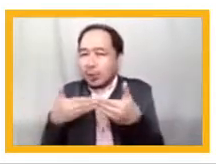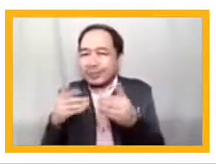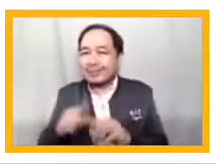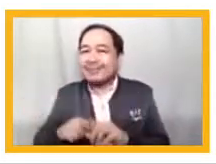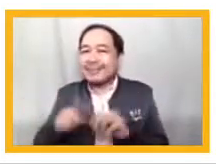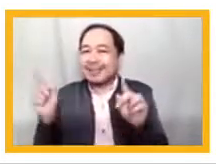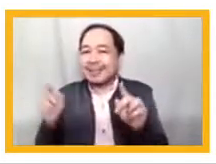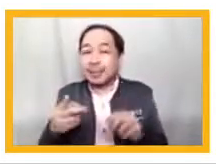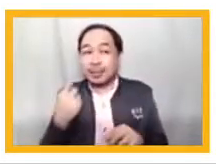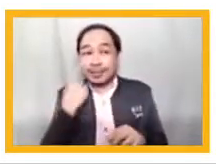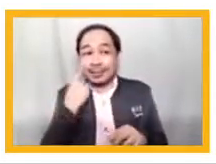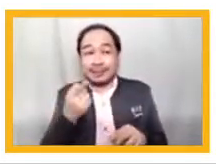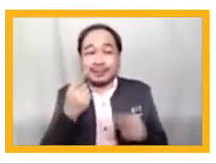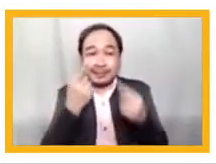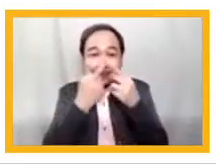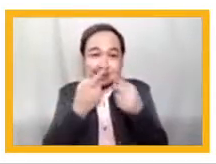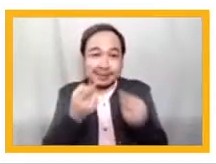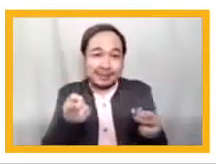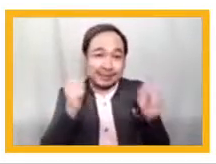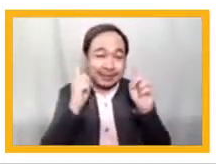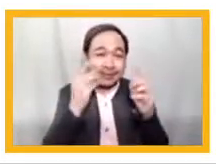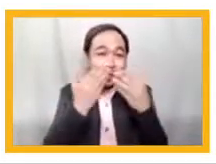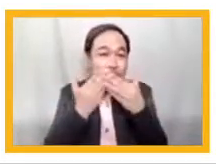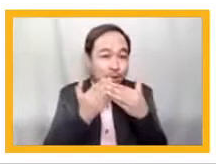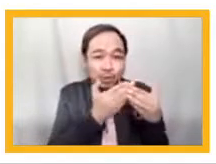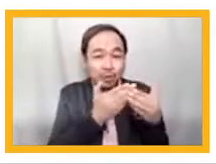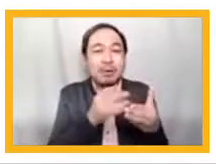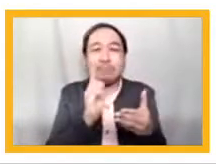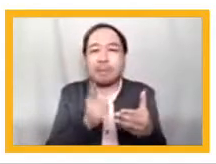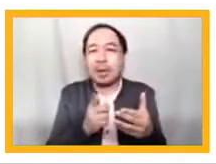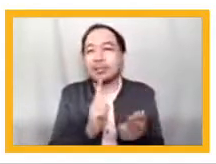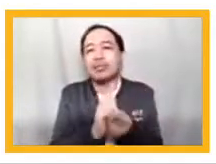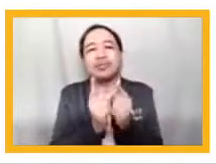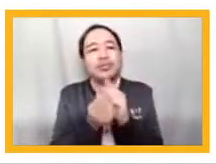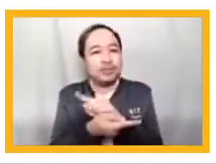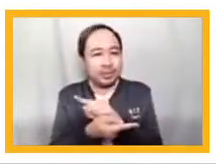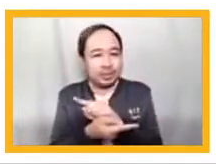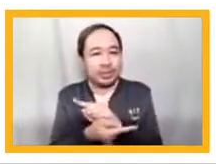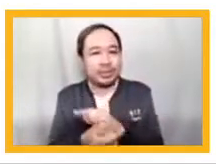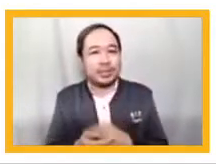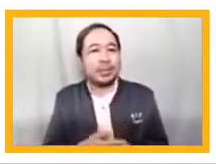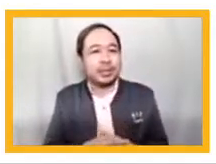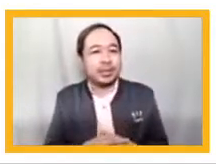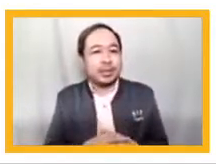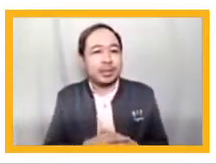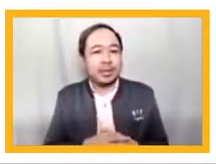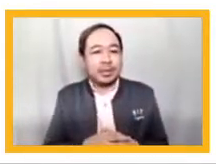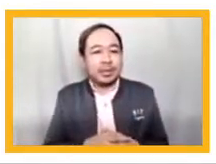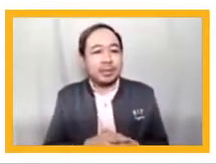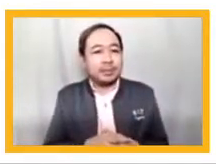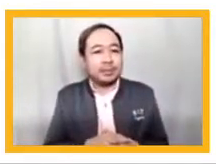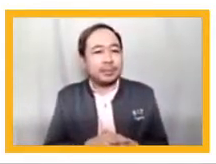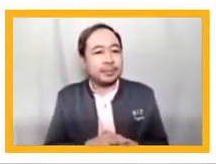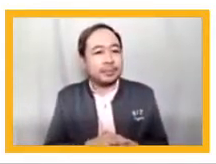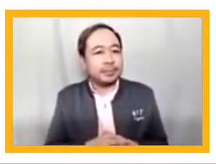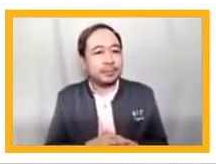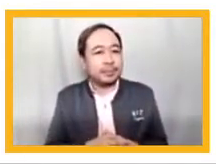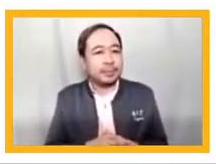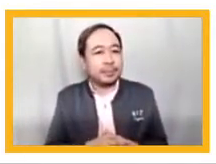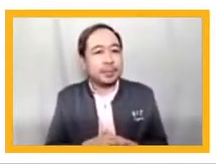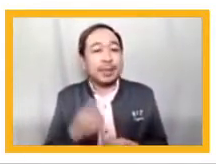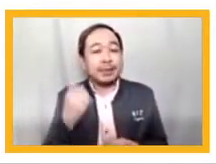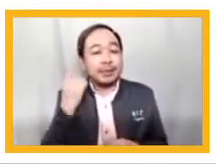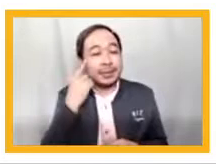and industries should be changed. And the leaders of the policymakers of different ministries so and